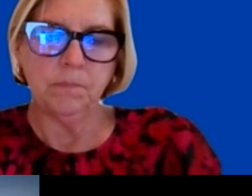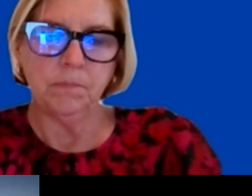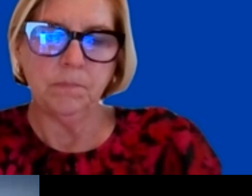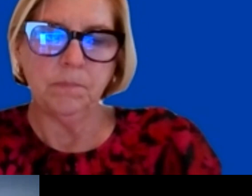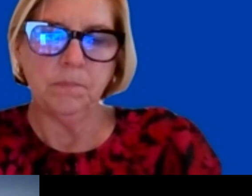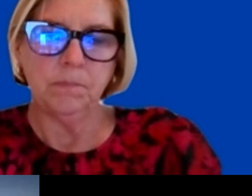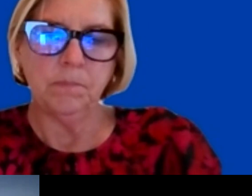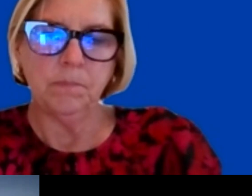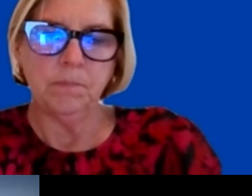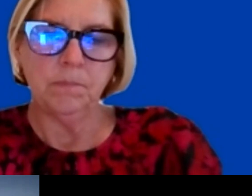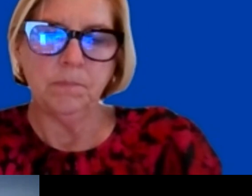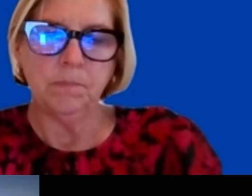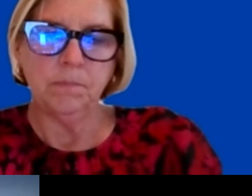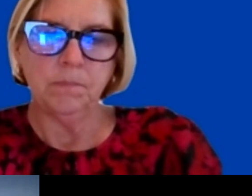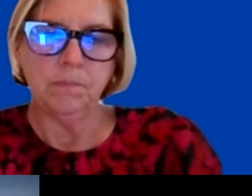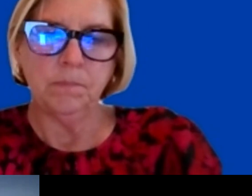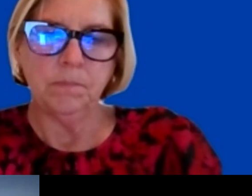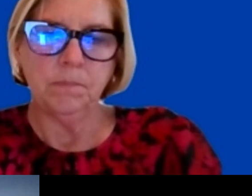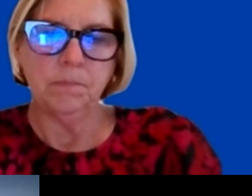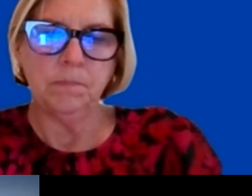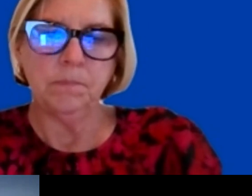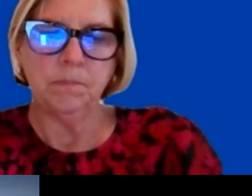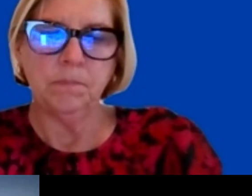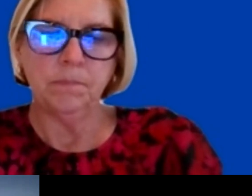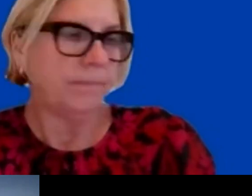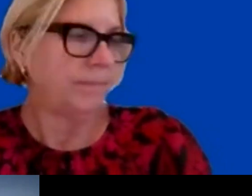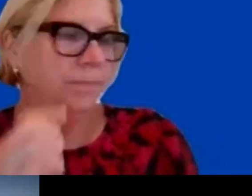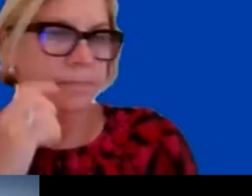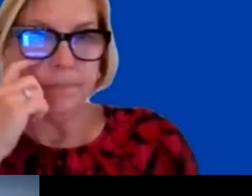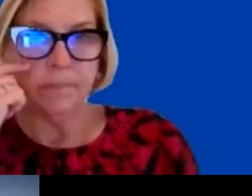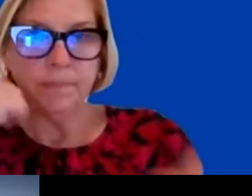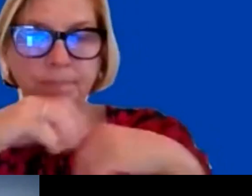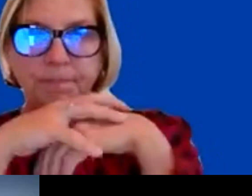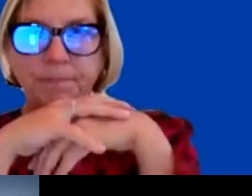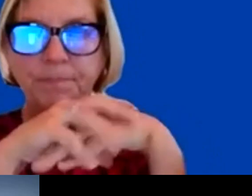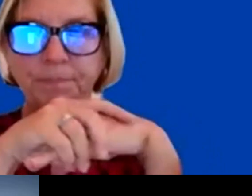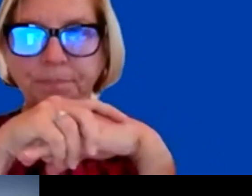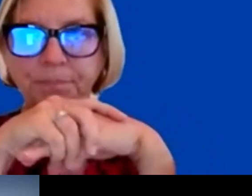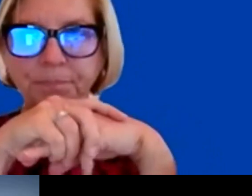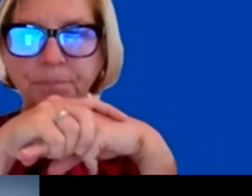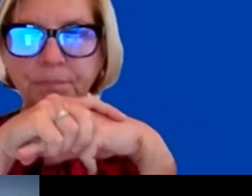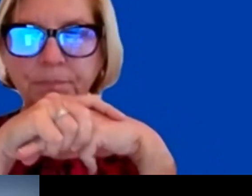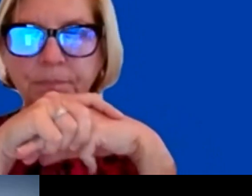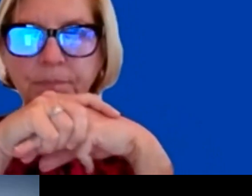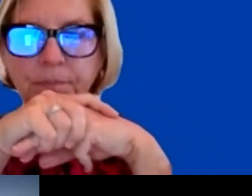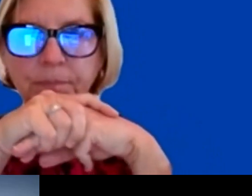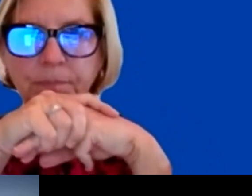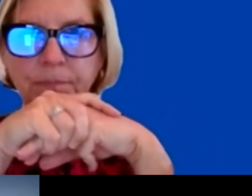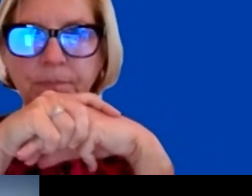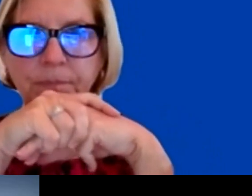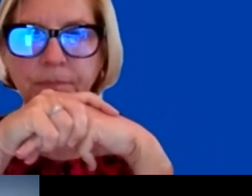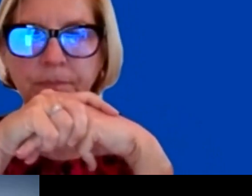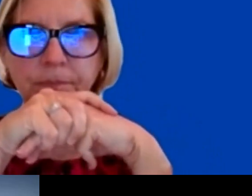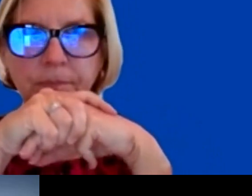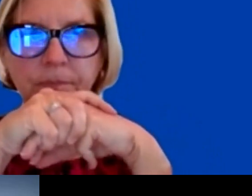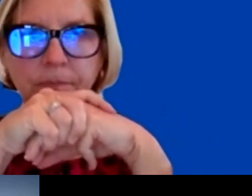in their requirements. So I mentioned in my presentation about this supernova, which is the main